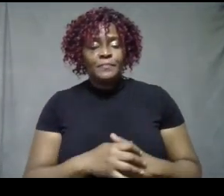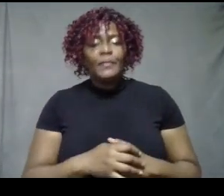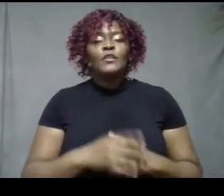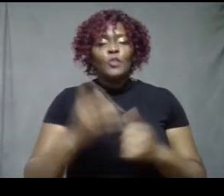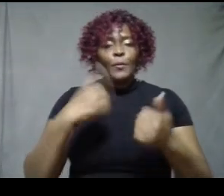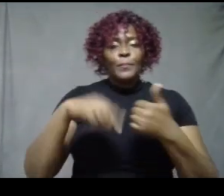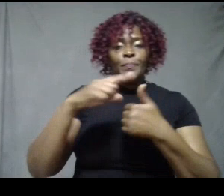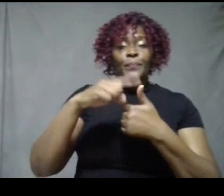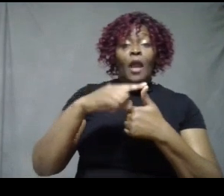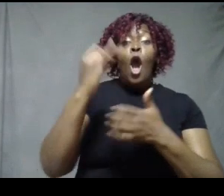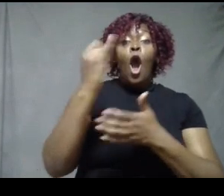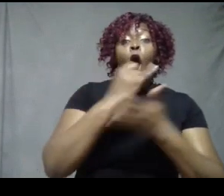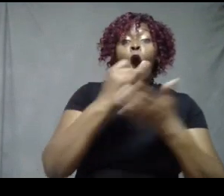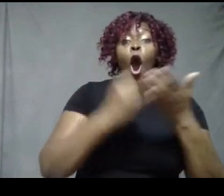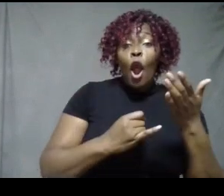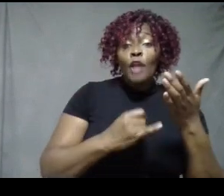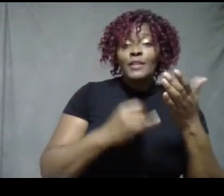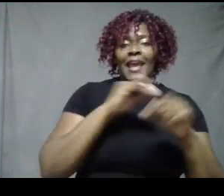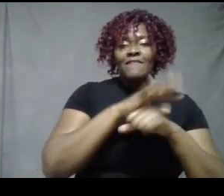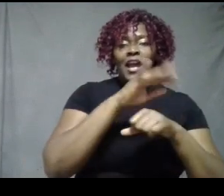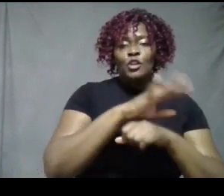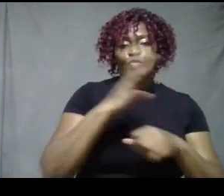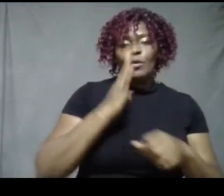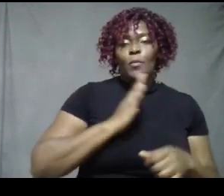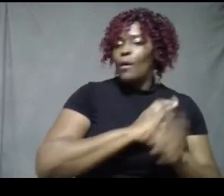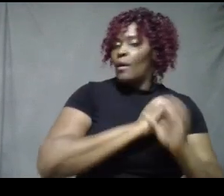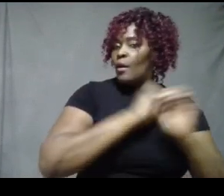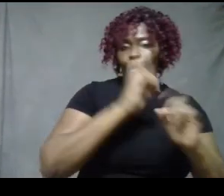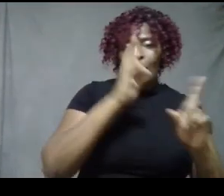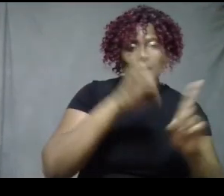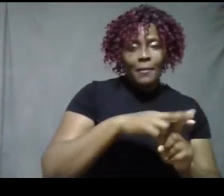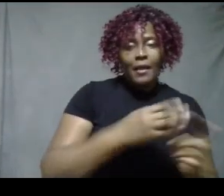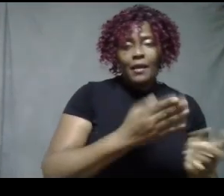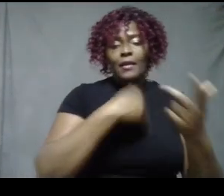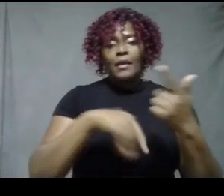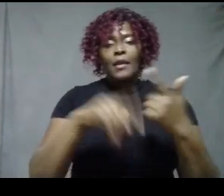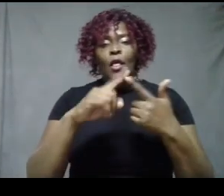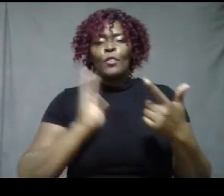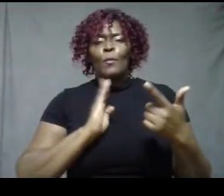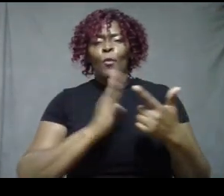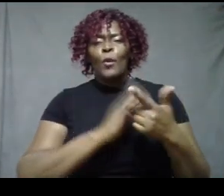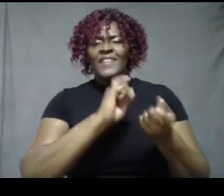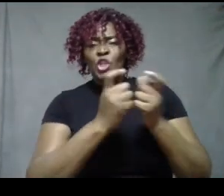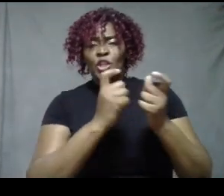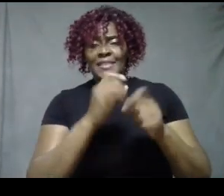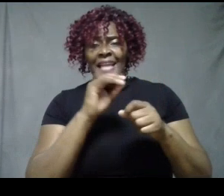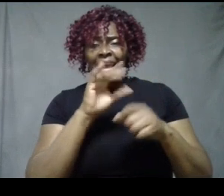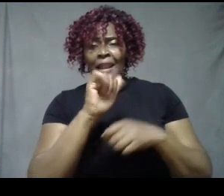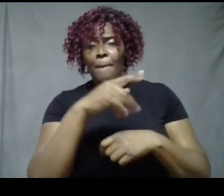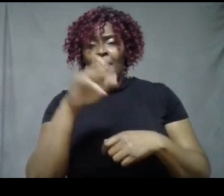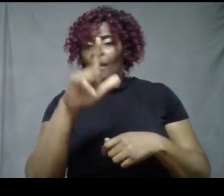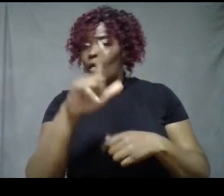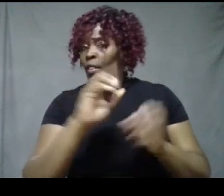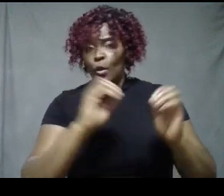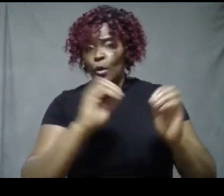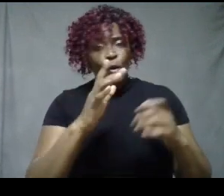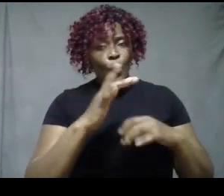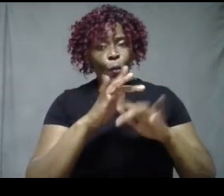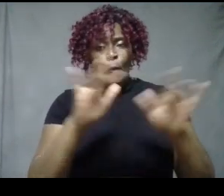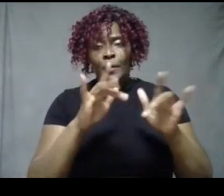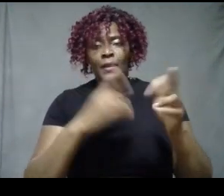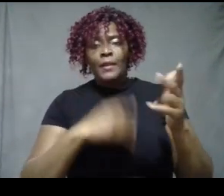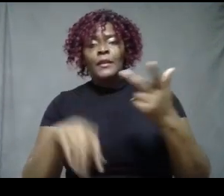board, no applicants. Building board of adjustments and appeal, we have an opening there. Education and youth advisory board, we have